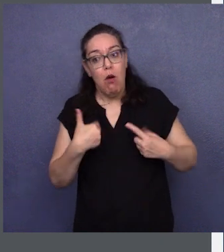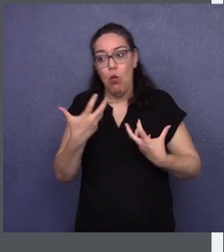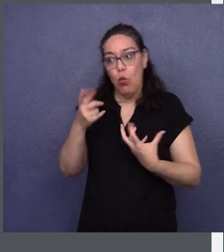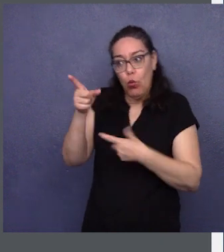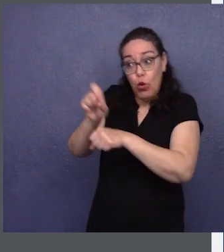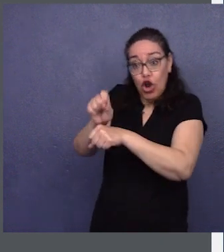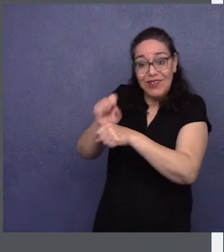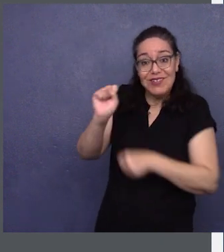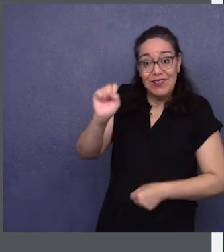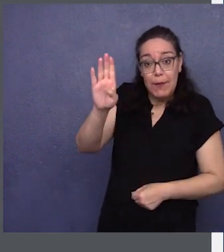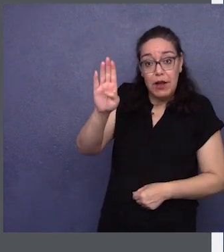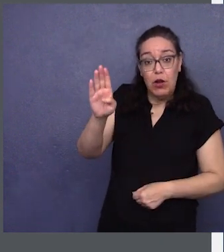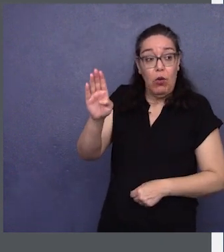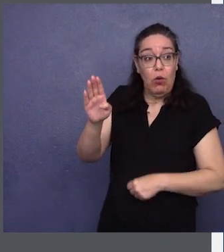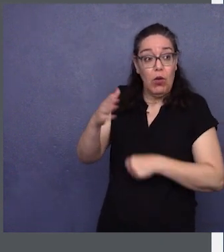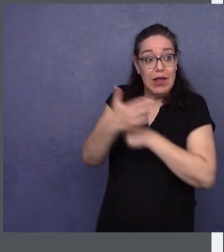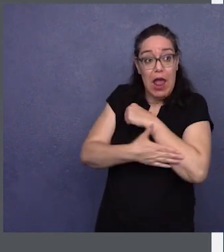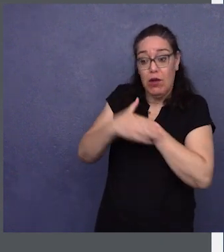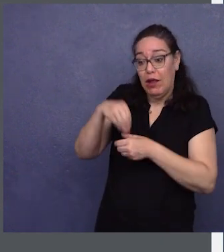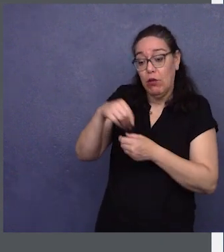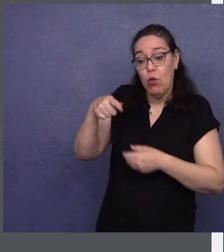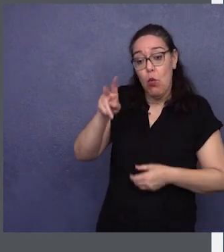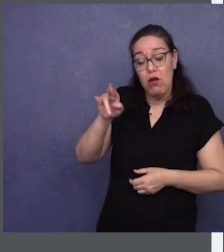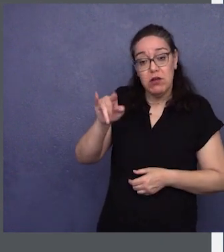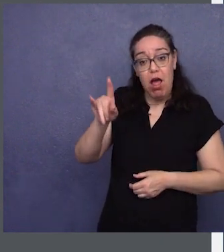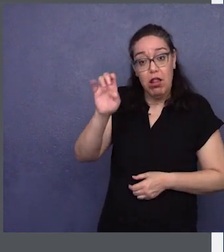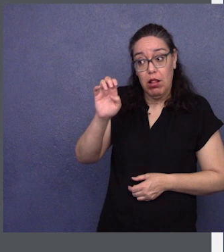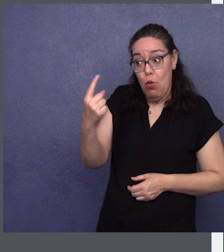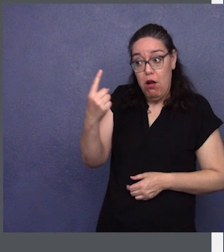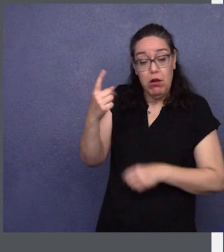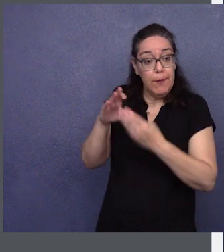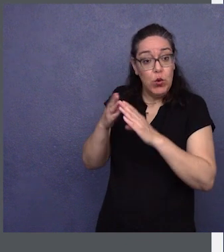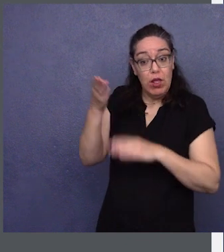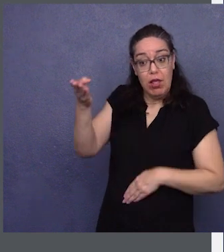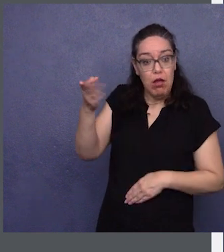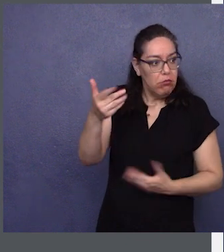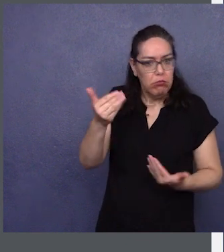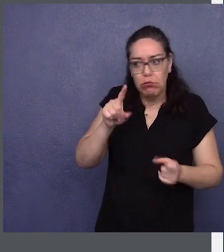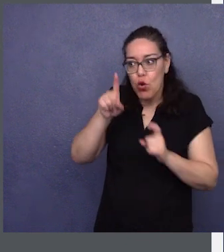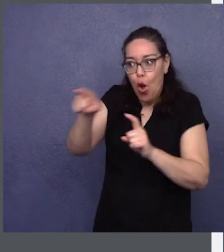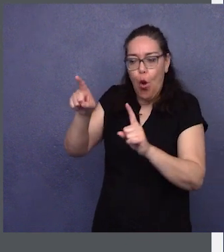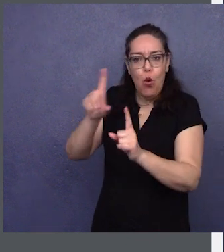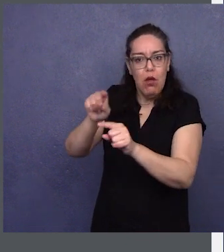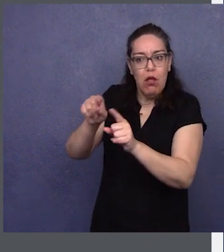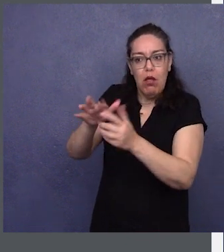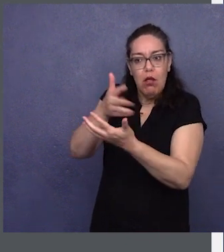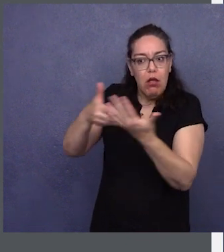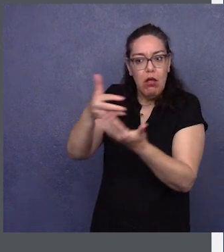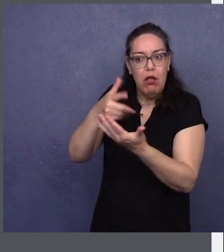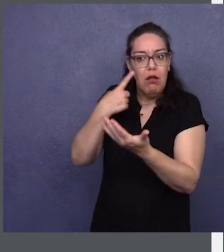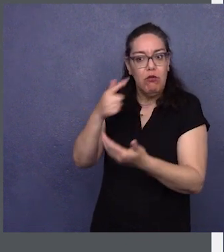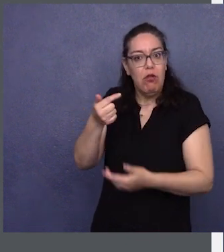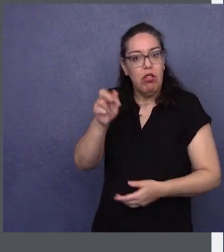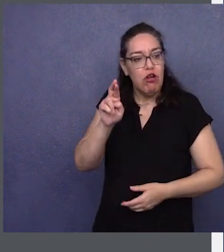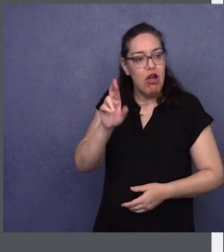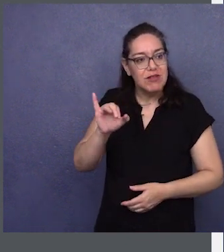Bernardino County in a quartile 1 community, then go attend the mixer at the Garcia Center for the